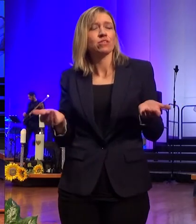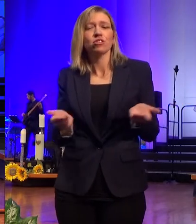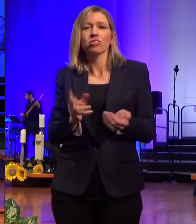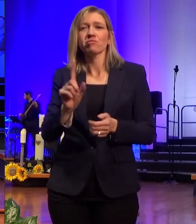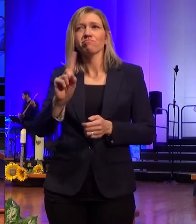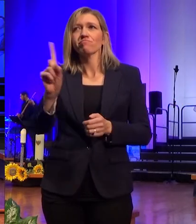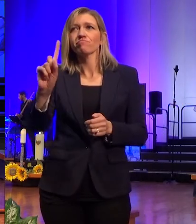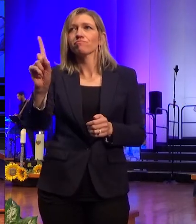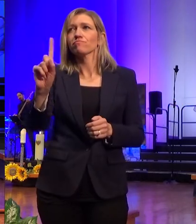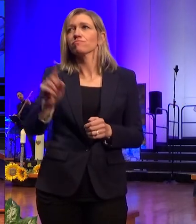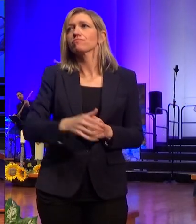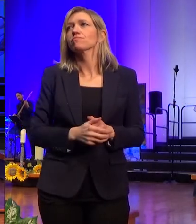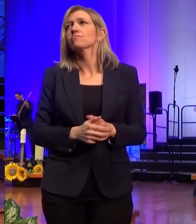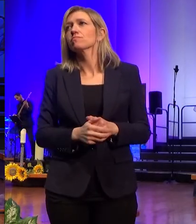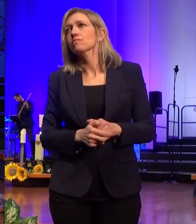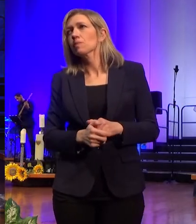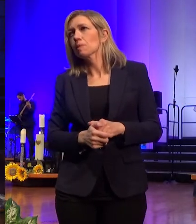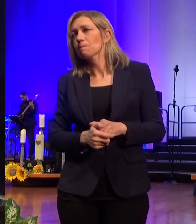welcome